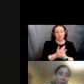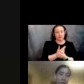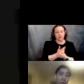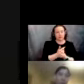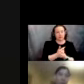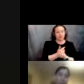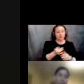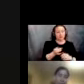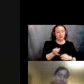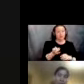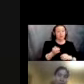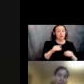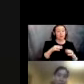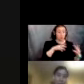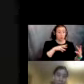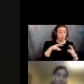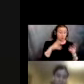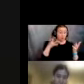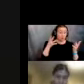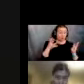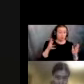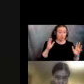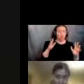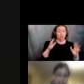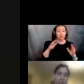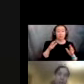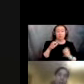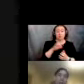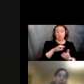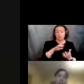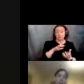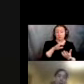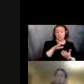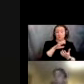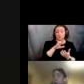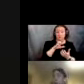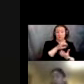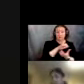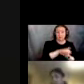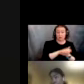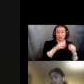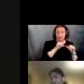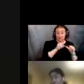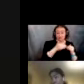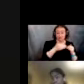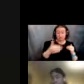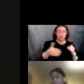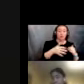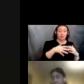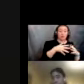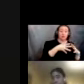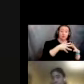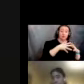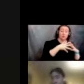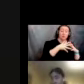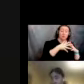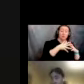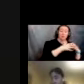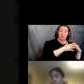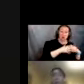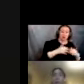after the war, interracial marriage continues with American GIs and WACS, the Women's Army